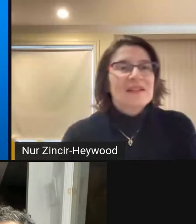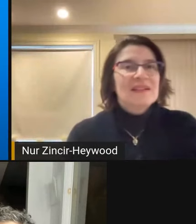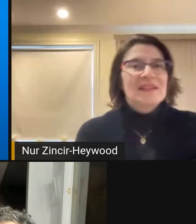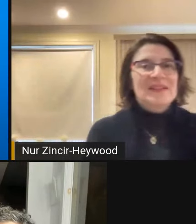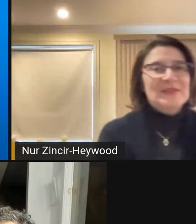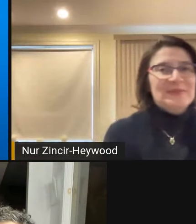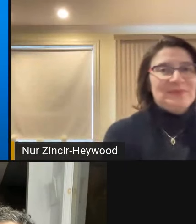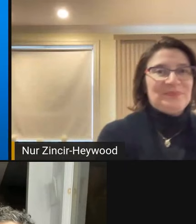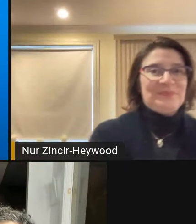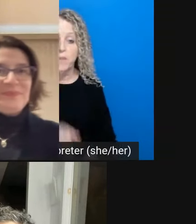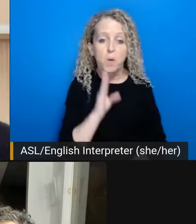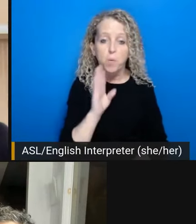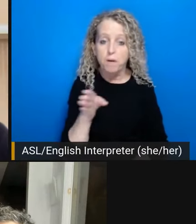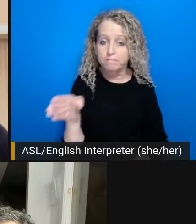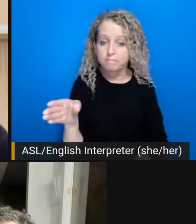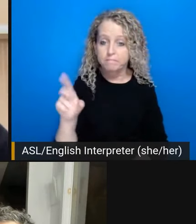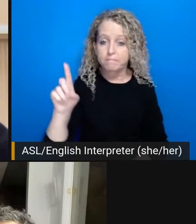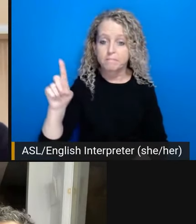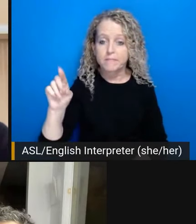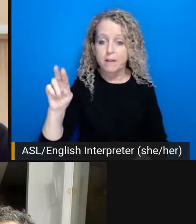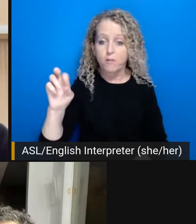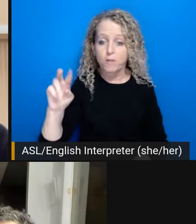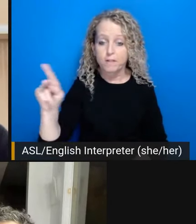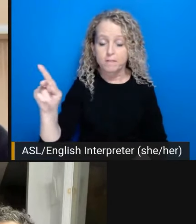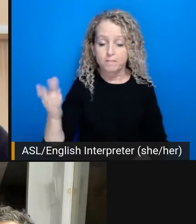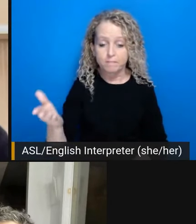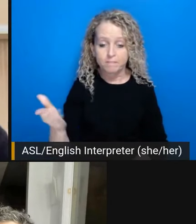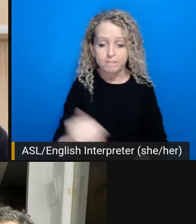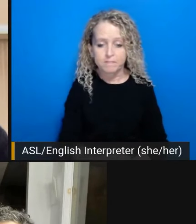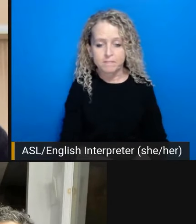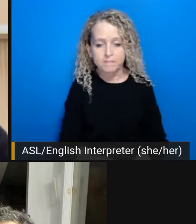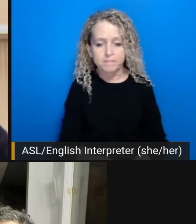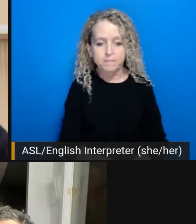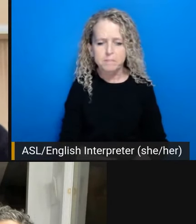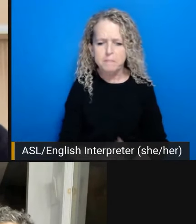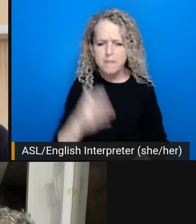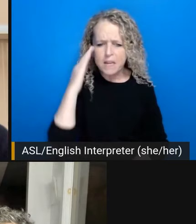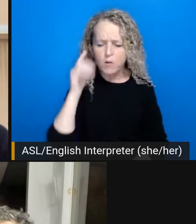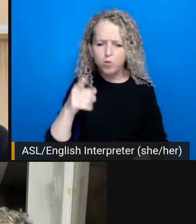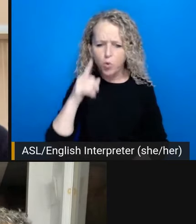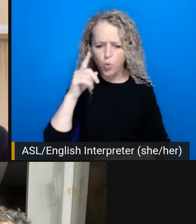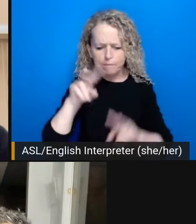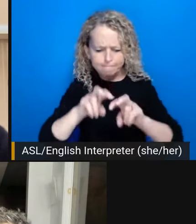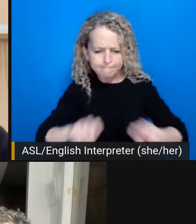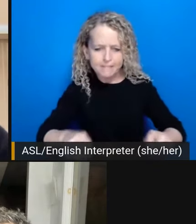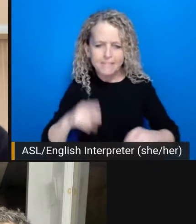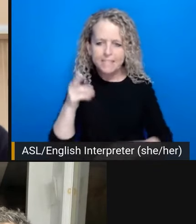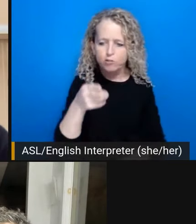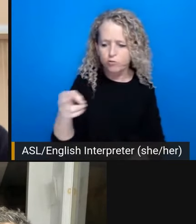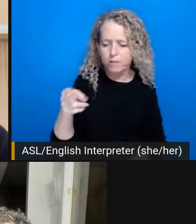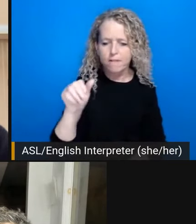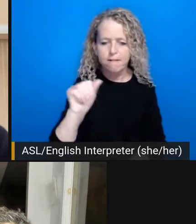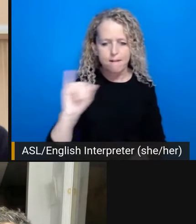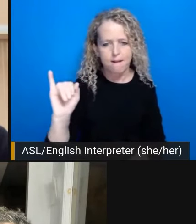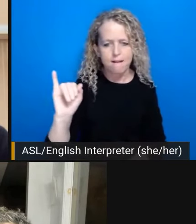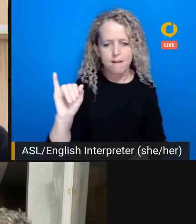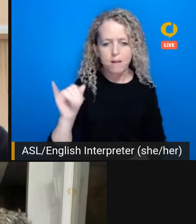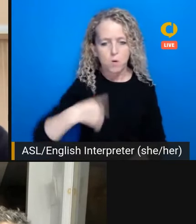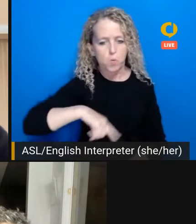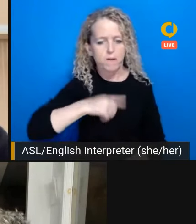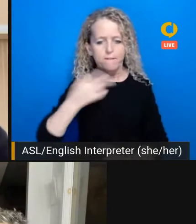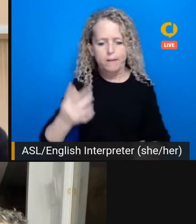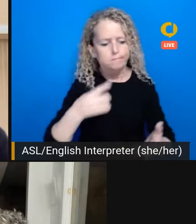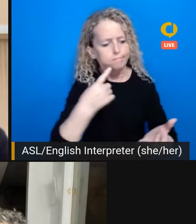to you first, Derek, because I know you've been thinking about the history and the context of AI here. I'm wondering, we talked about a definition of AI off the